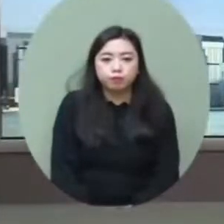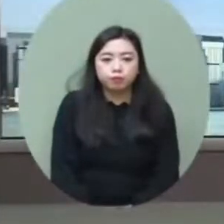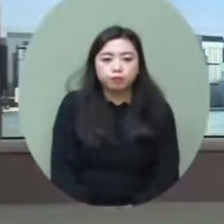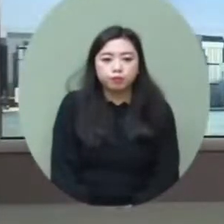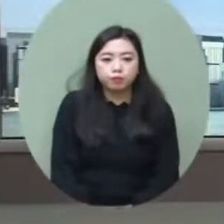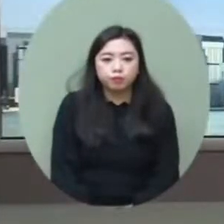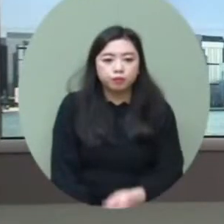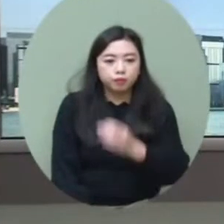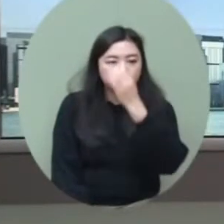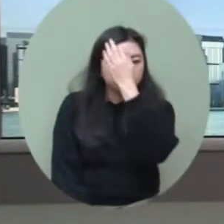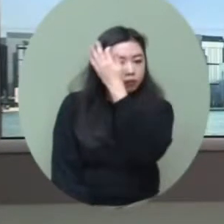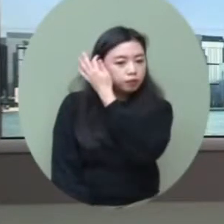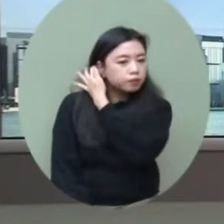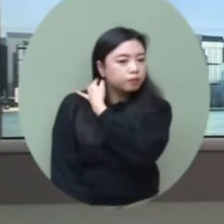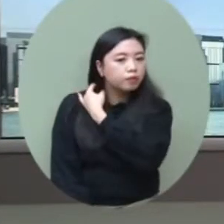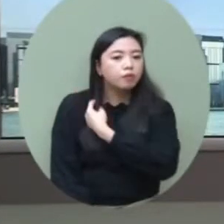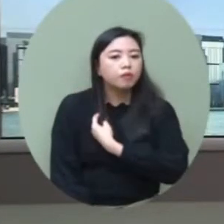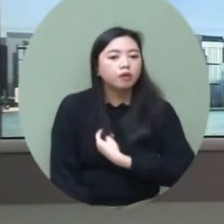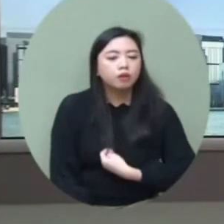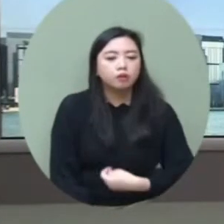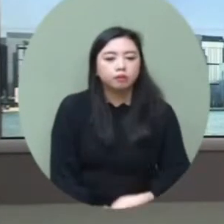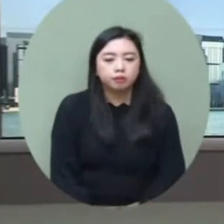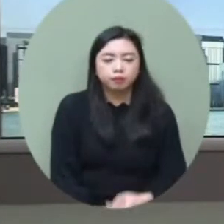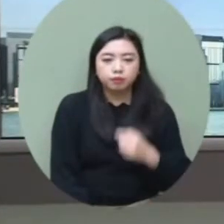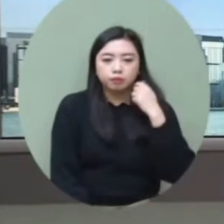patients. Next question, please.